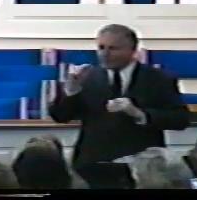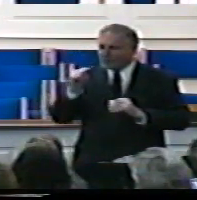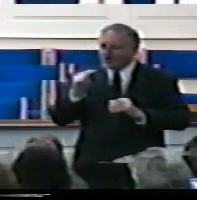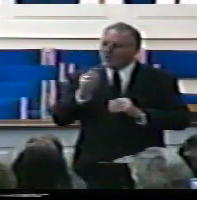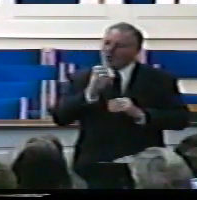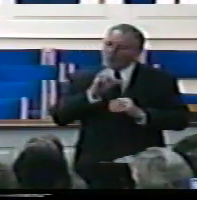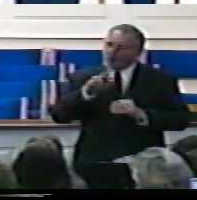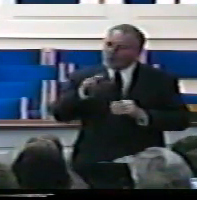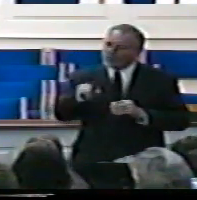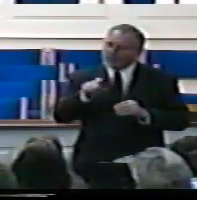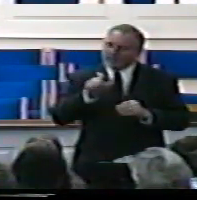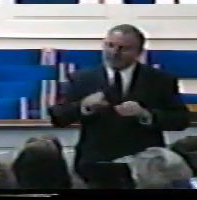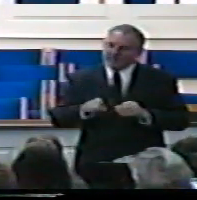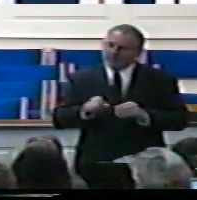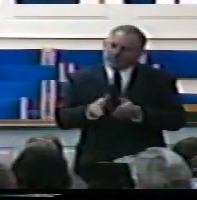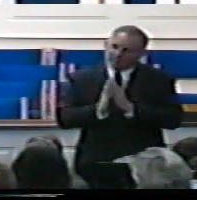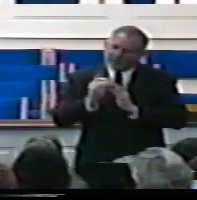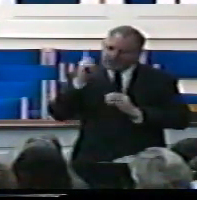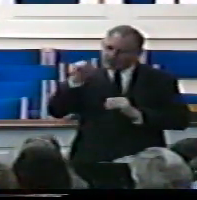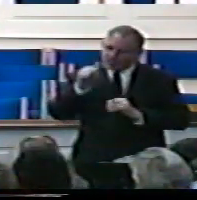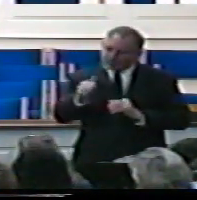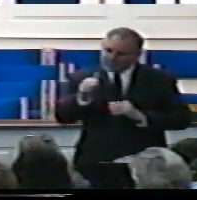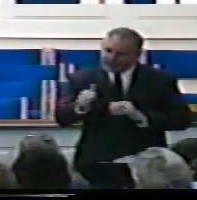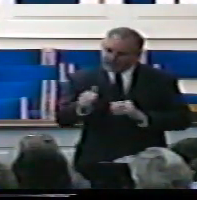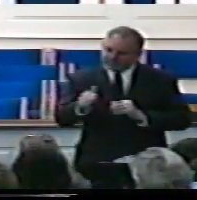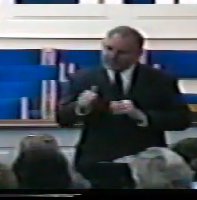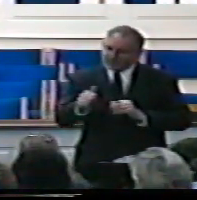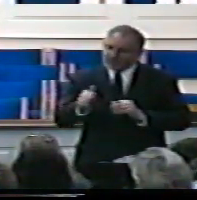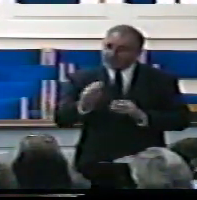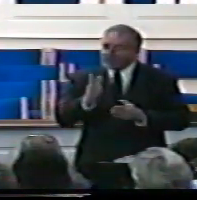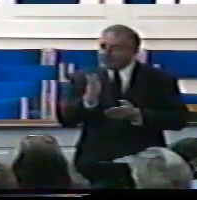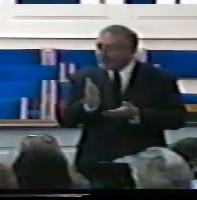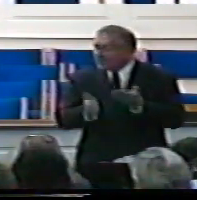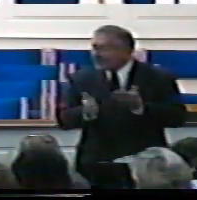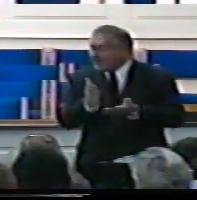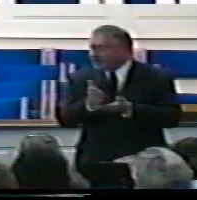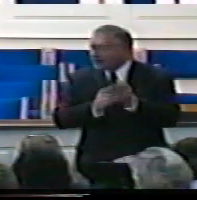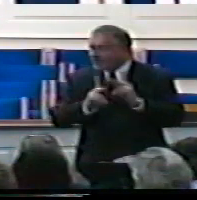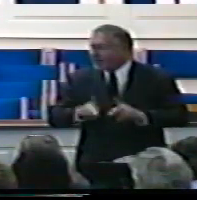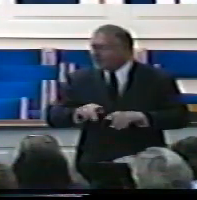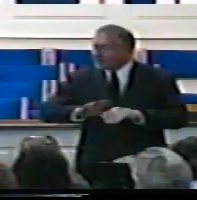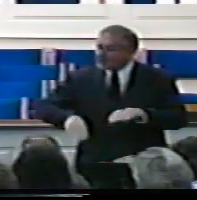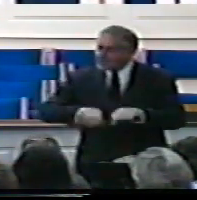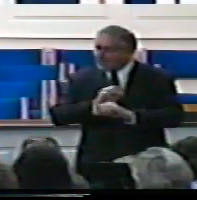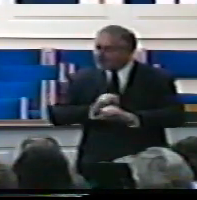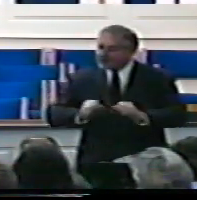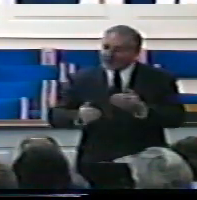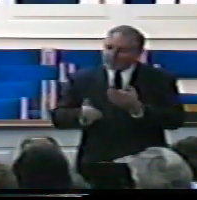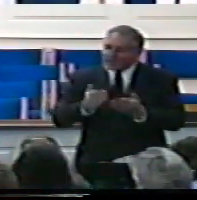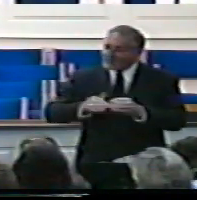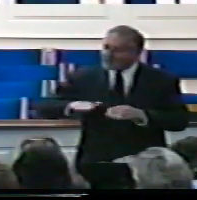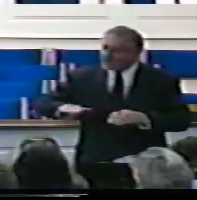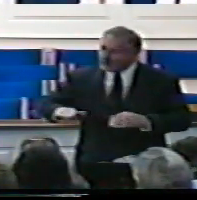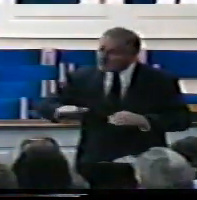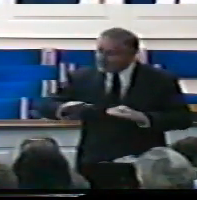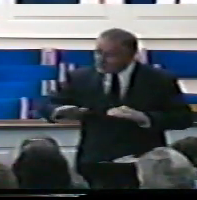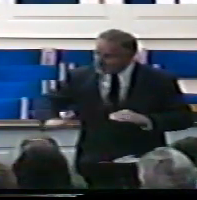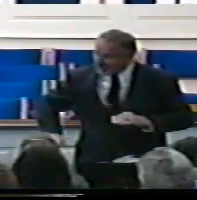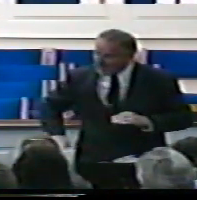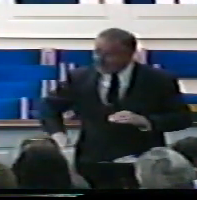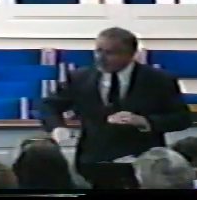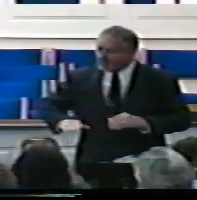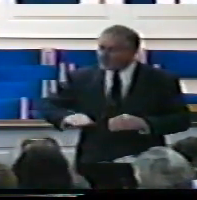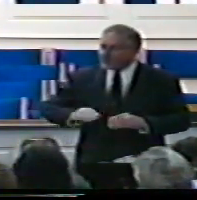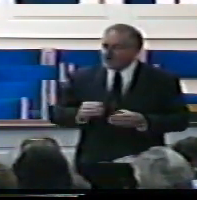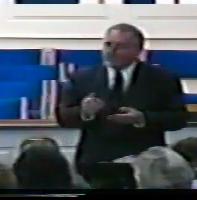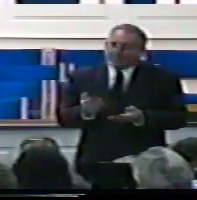I want you to come. Would you do that, please, tonight? If you need to pray for someone that's lost, someone in your family, a child, a family member, someone sickly,